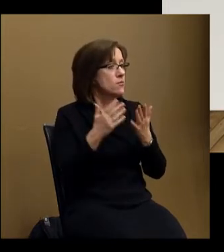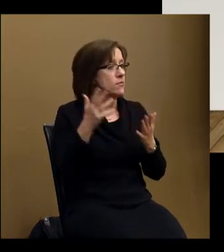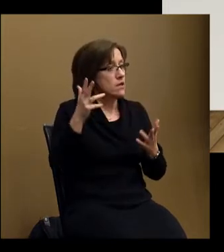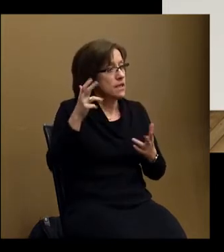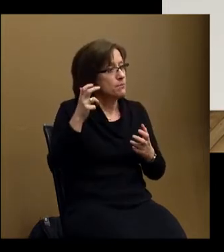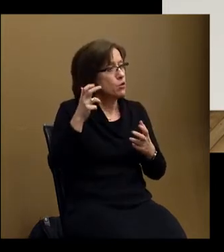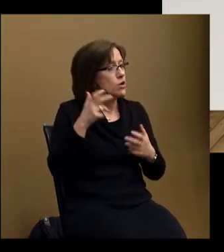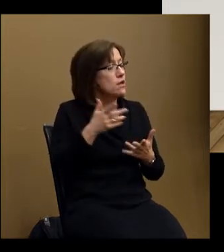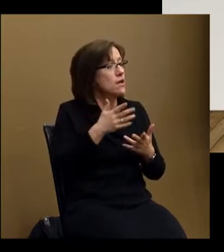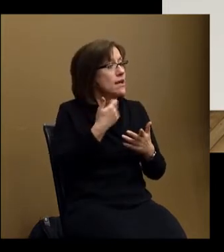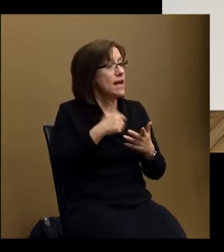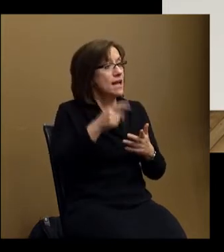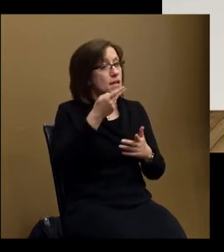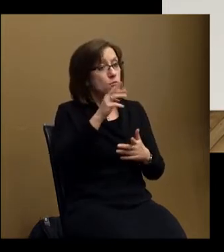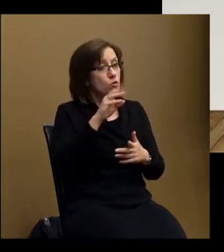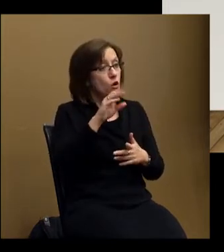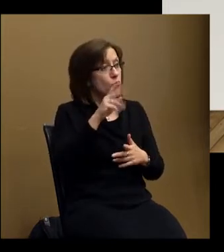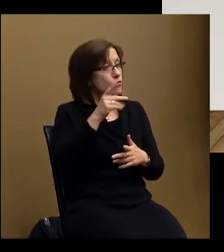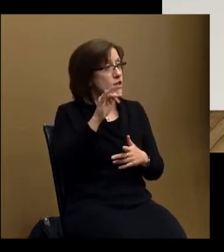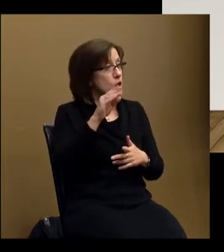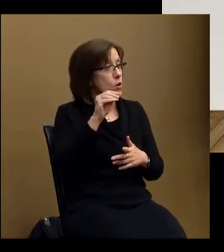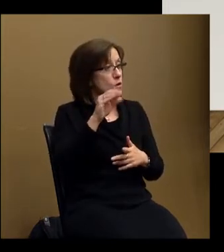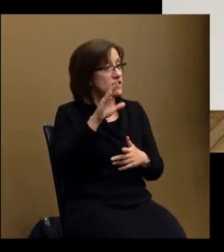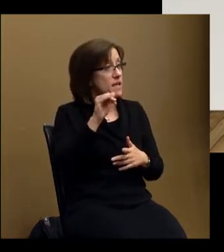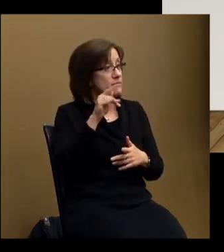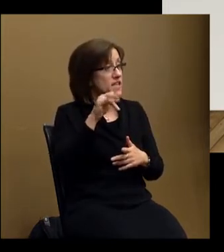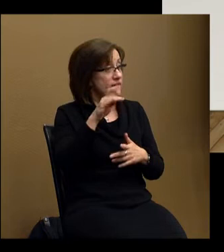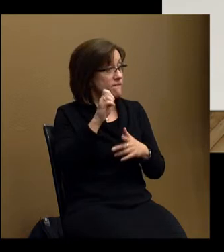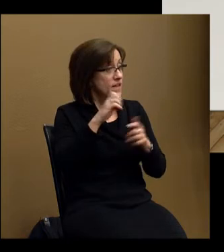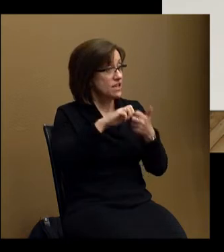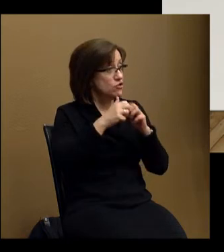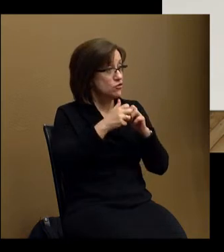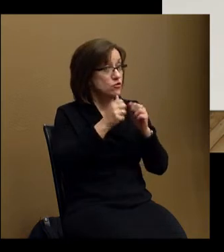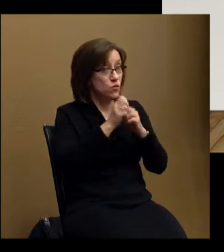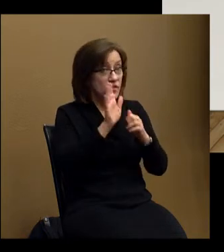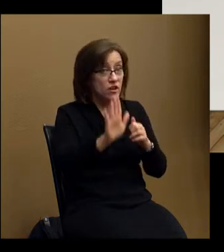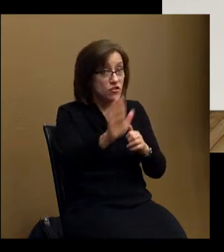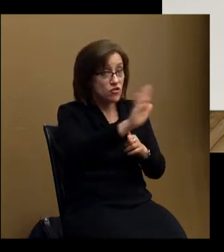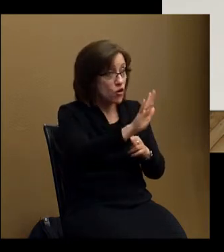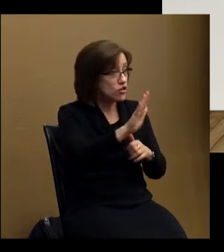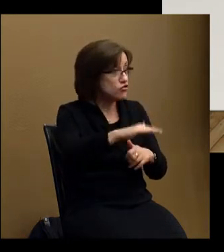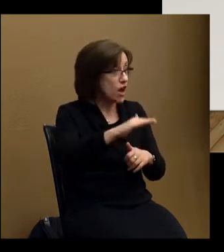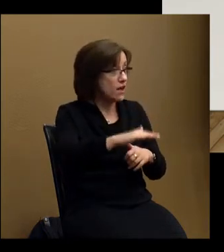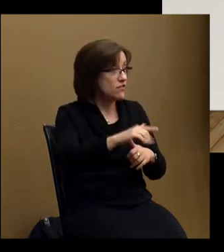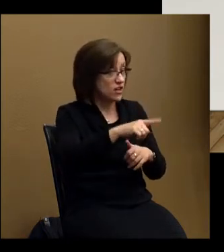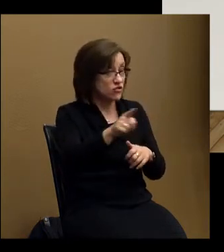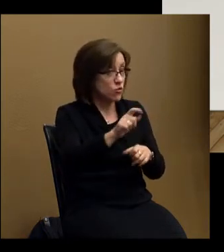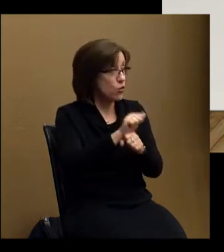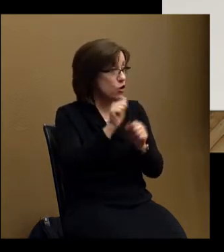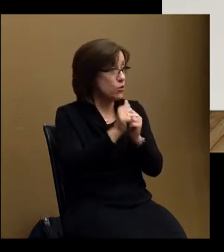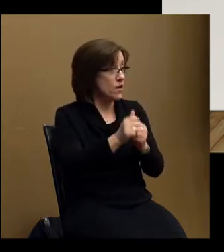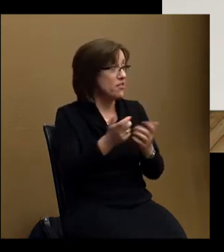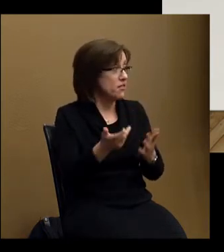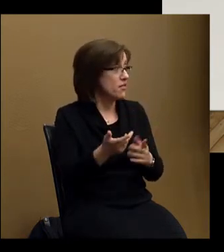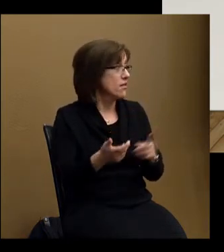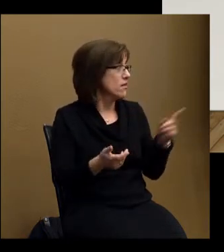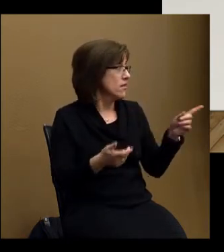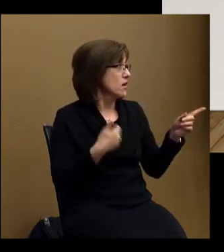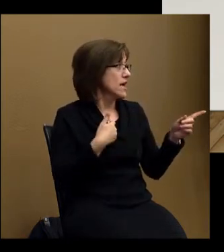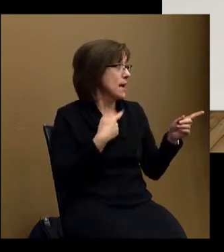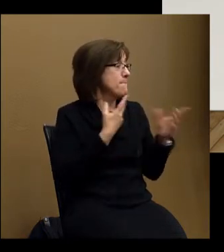proprioceptive issues with the children? You guys have proprioceptive issues with your child. You have